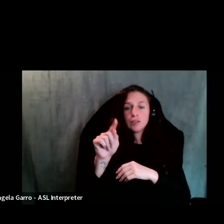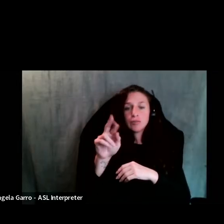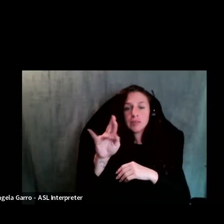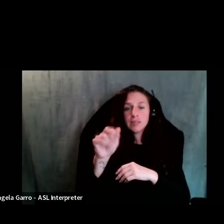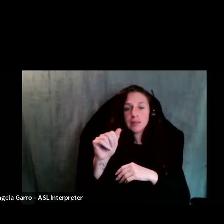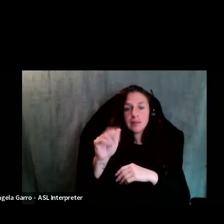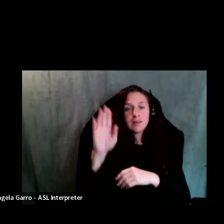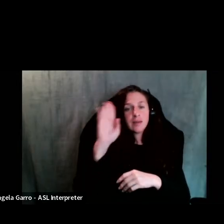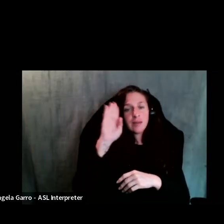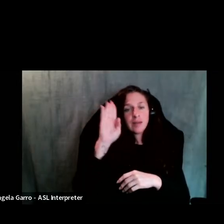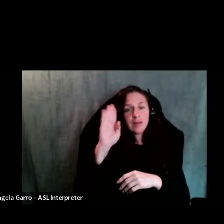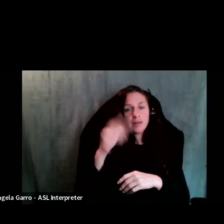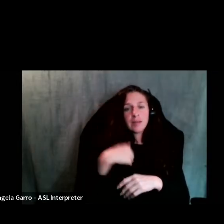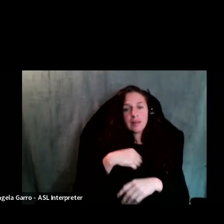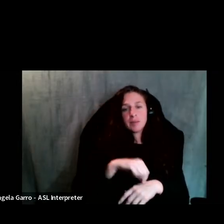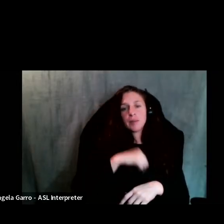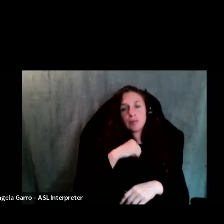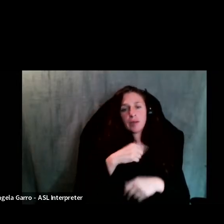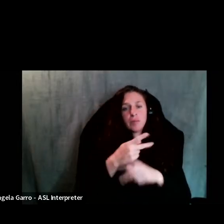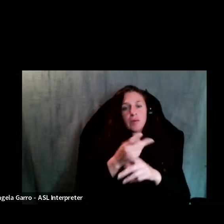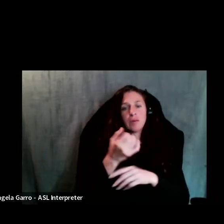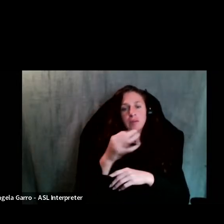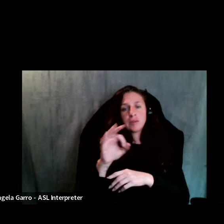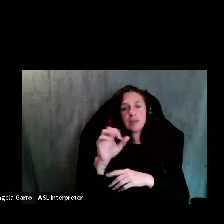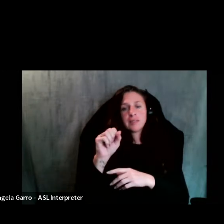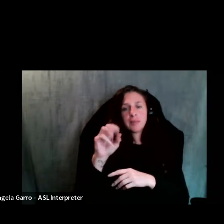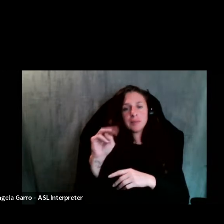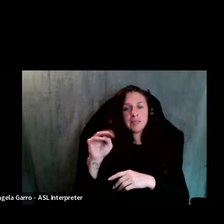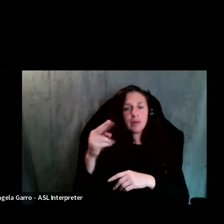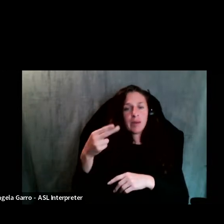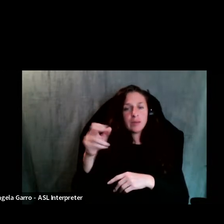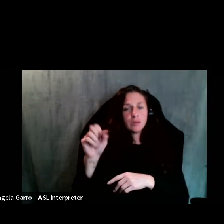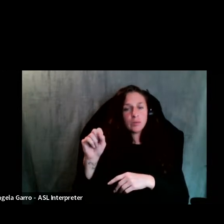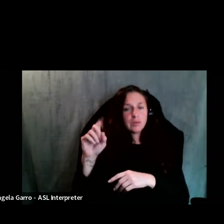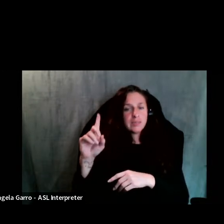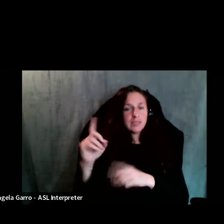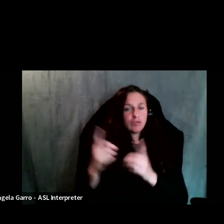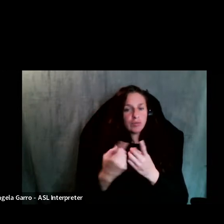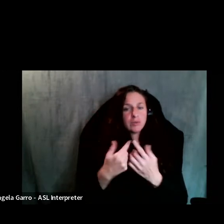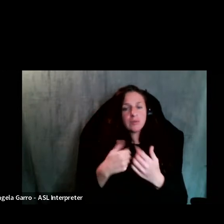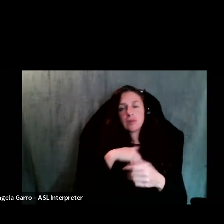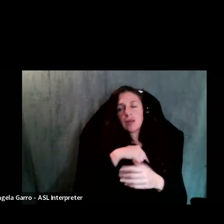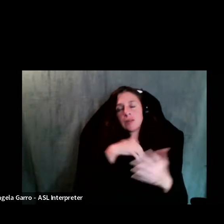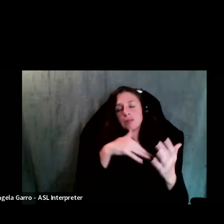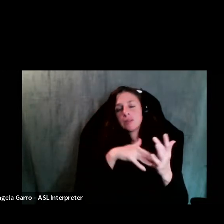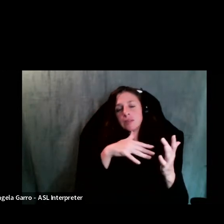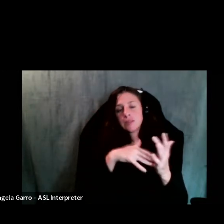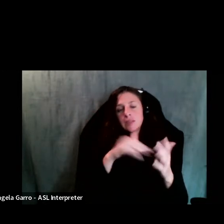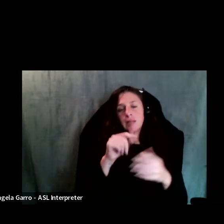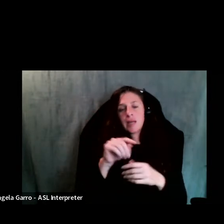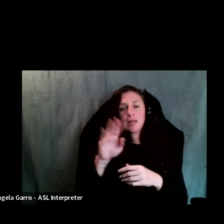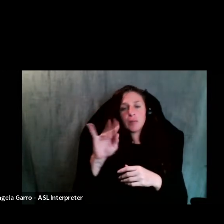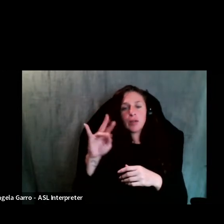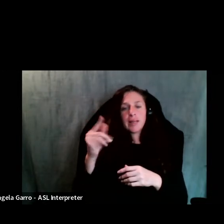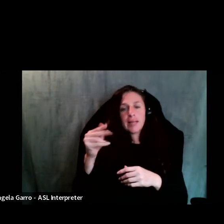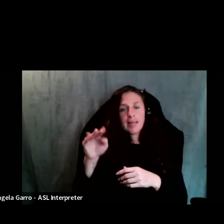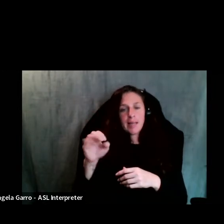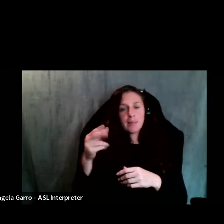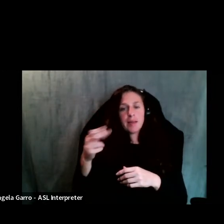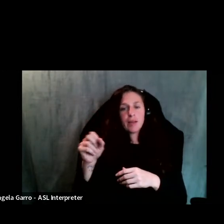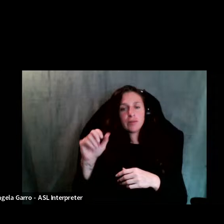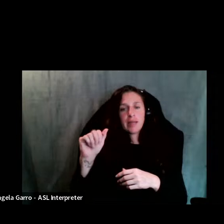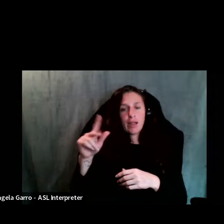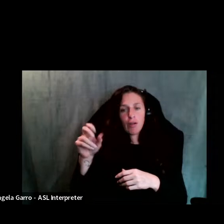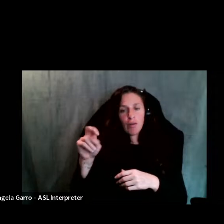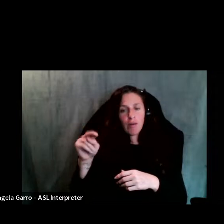Yeah, hi. Proud product of the San Mateo High School district. I studied at Burlingame High School, Aragon High School,